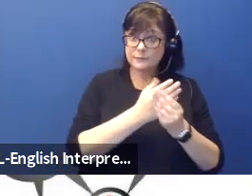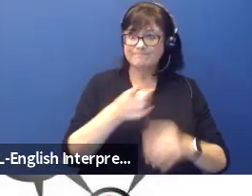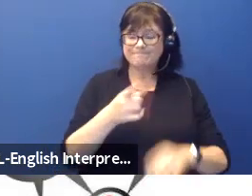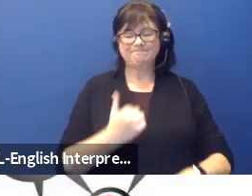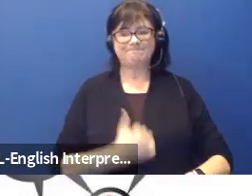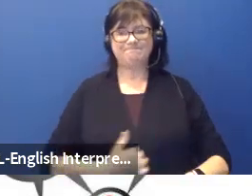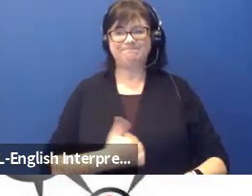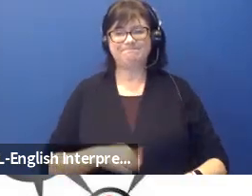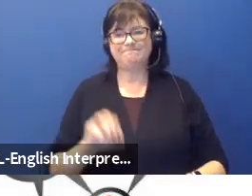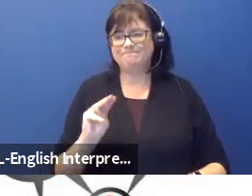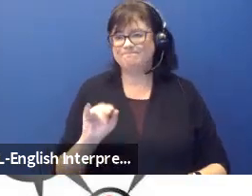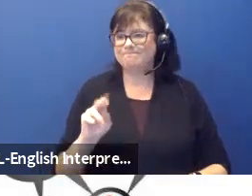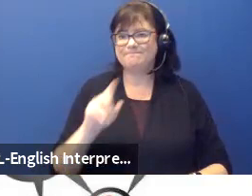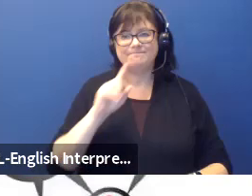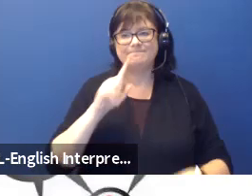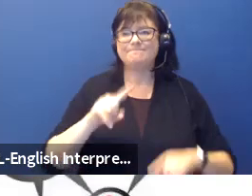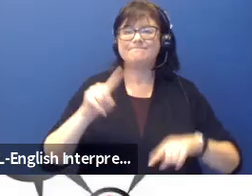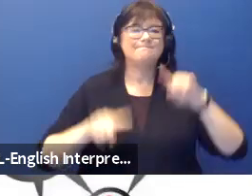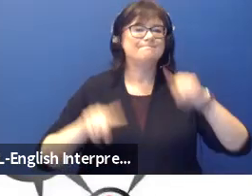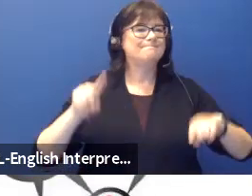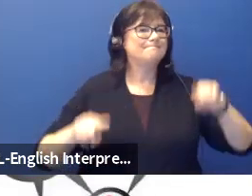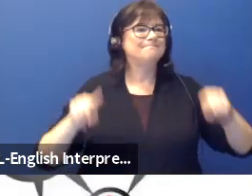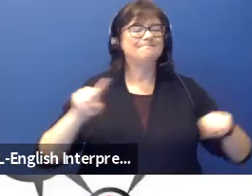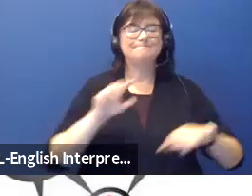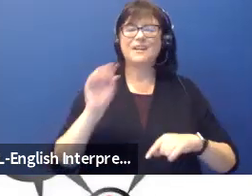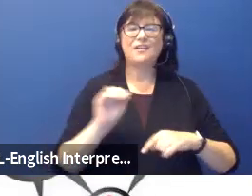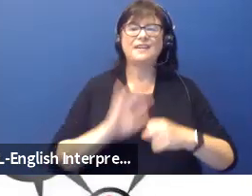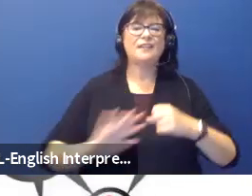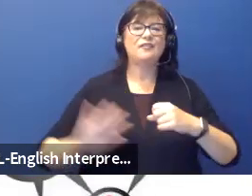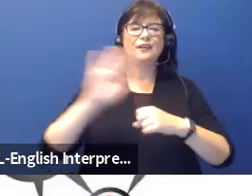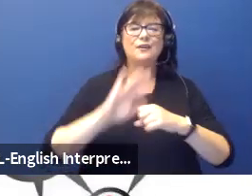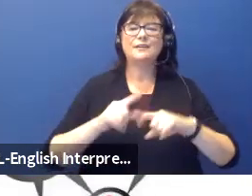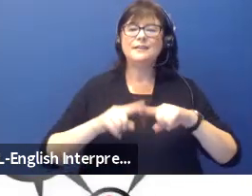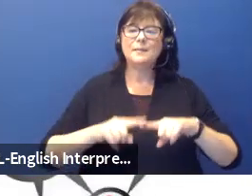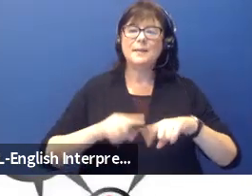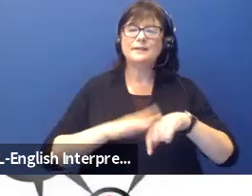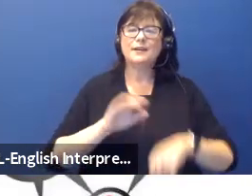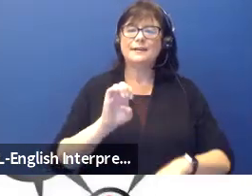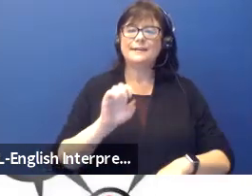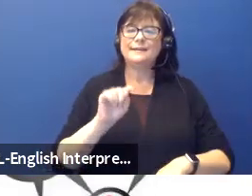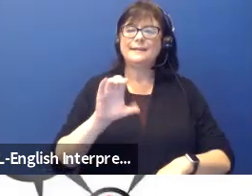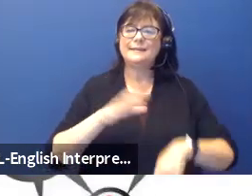province and what they will, quote, accept as valid documentation in the file.